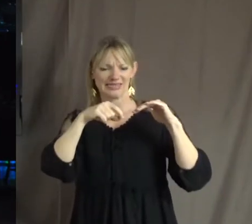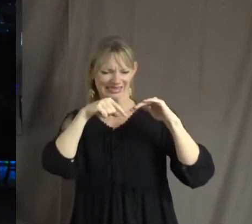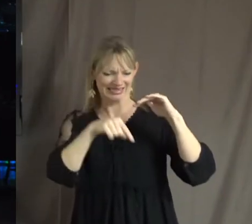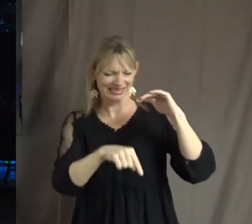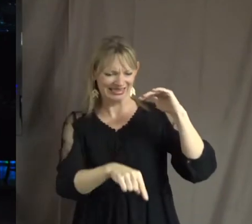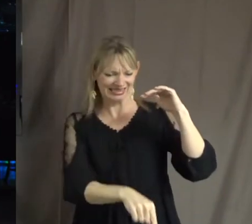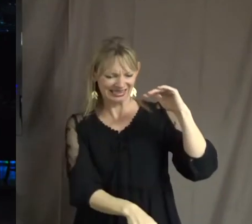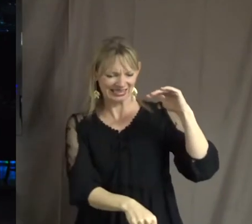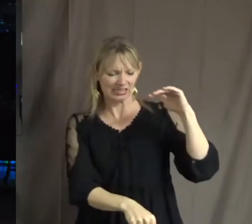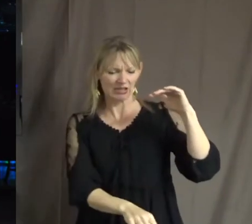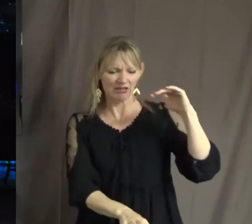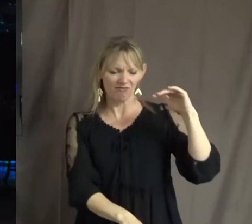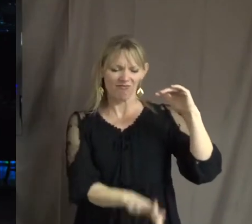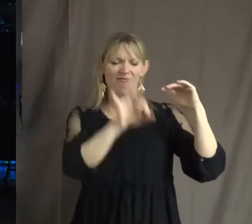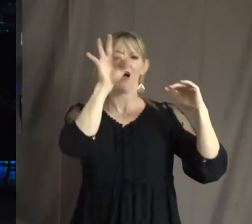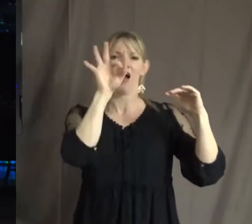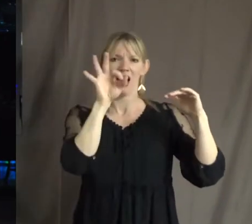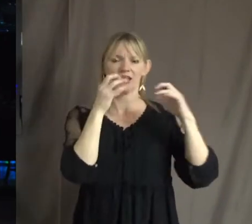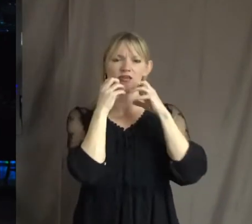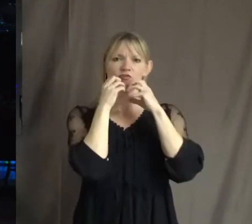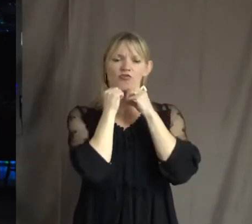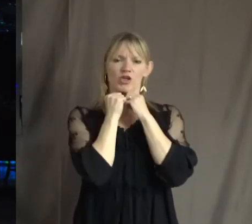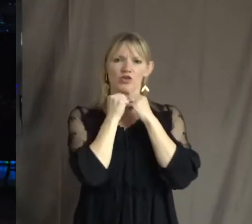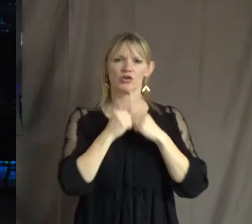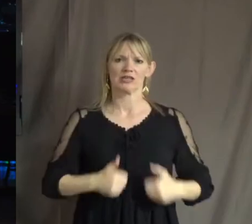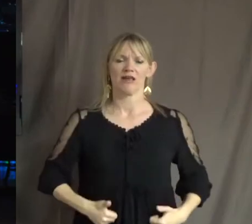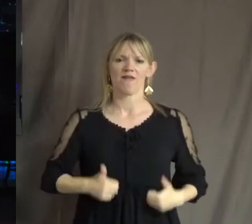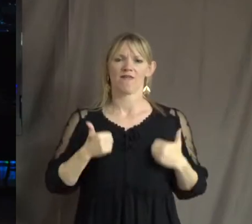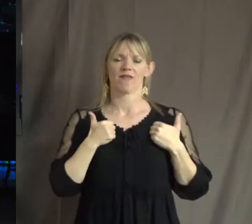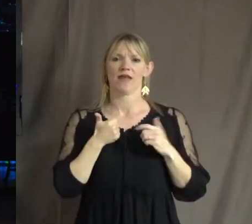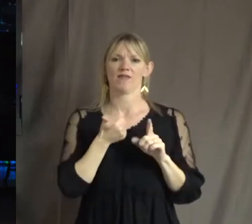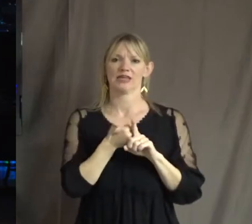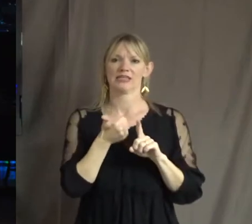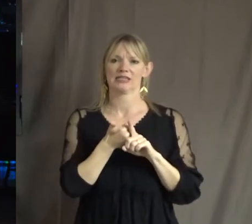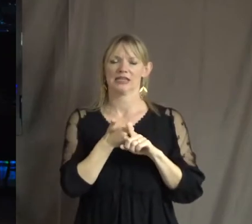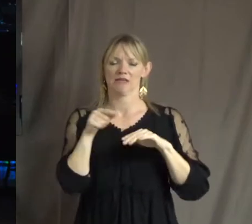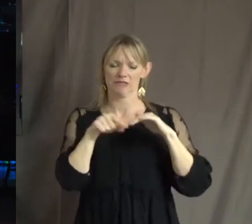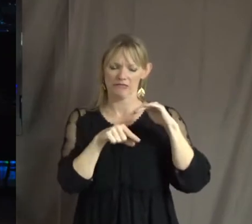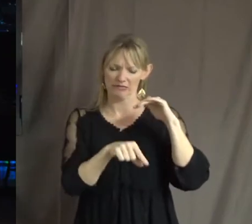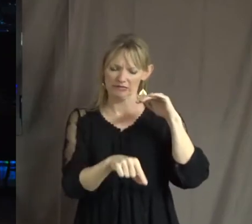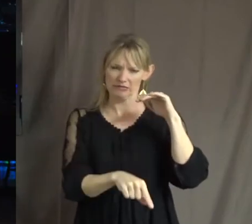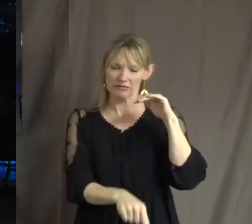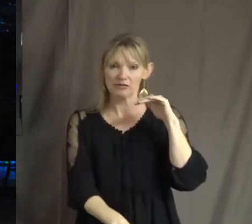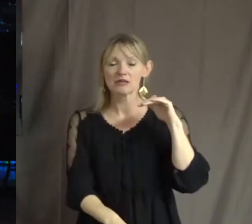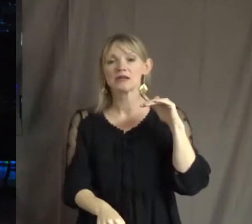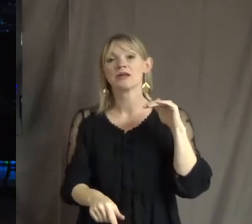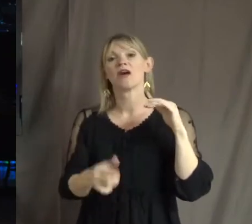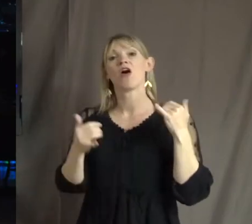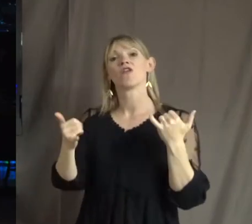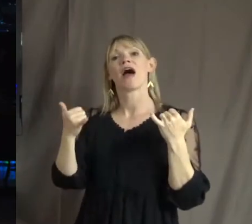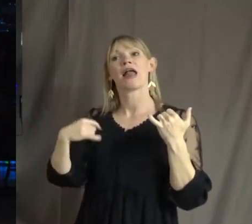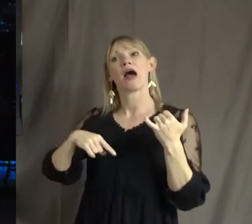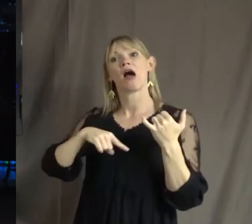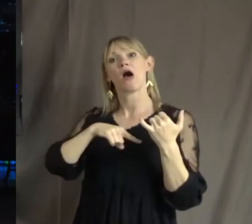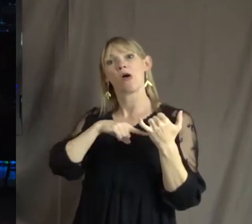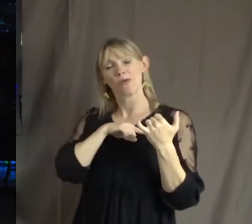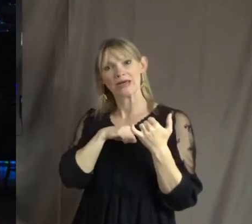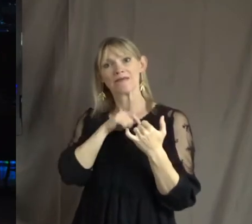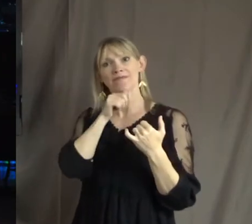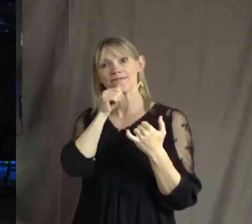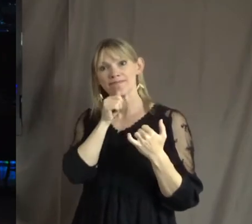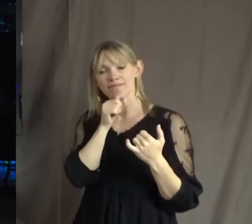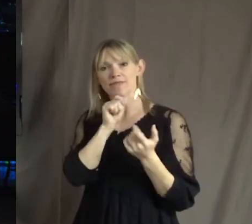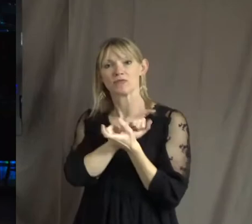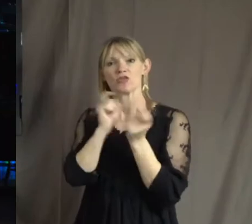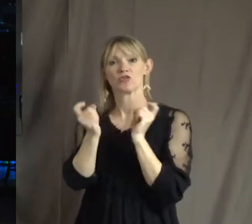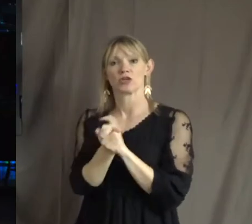treasures of life itself." And so we are dealing with change. We don't like to talk about change. The